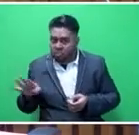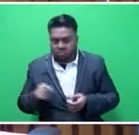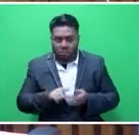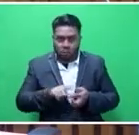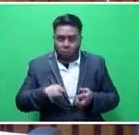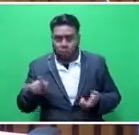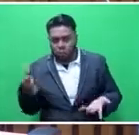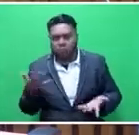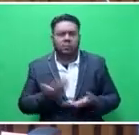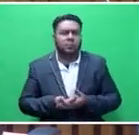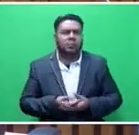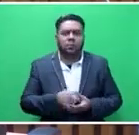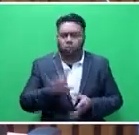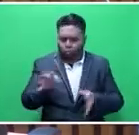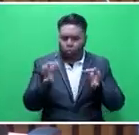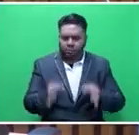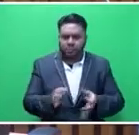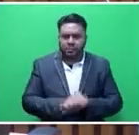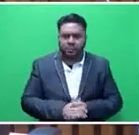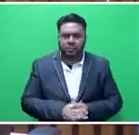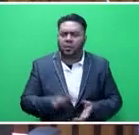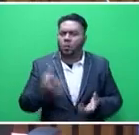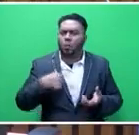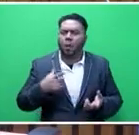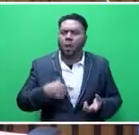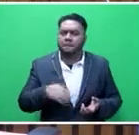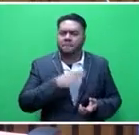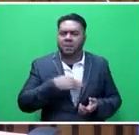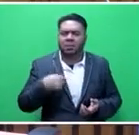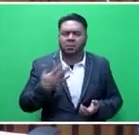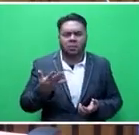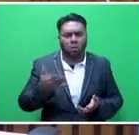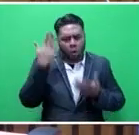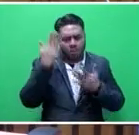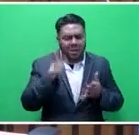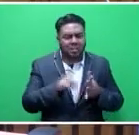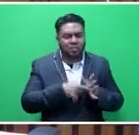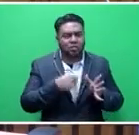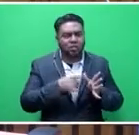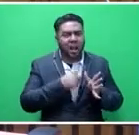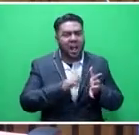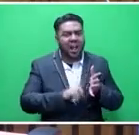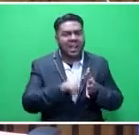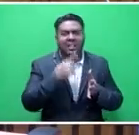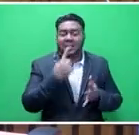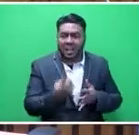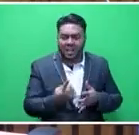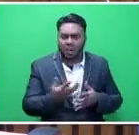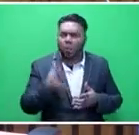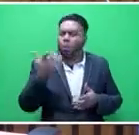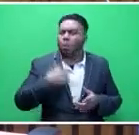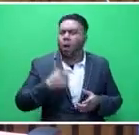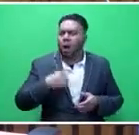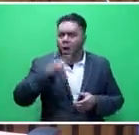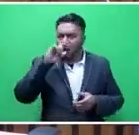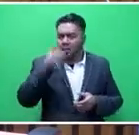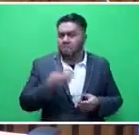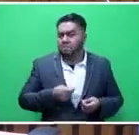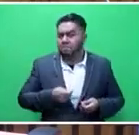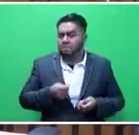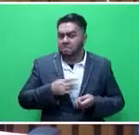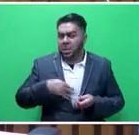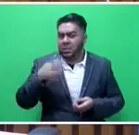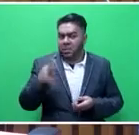why is the minister, Honorable Chale said, you know, why can't, firstly, he said, why can't the minister be given